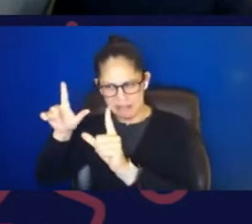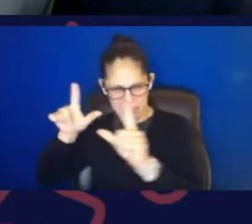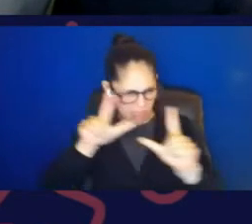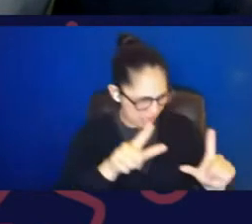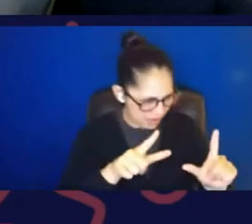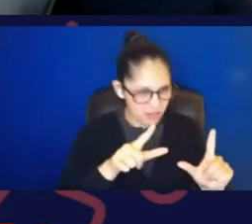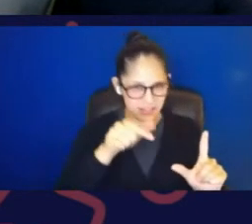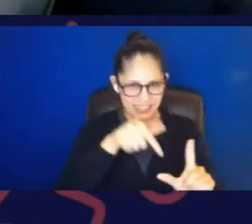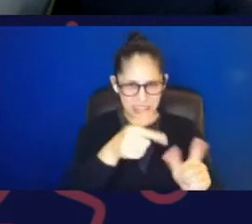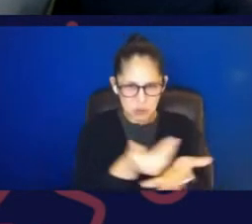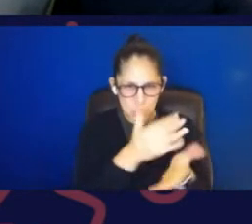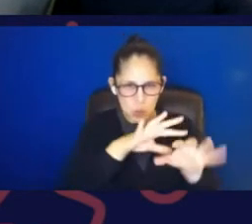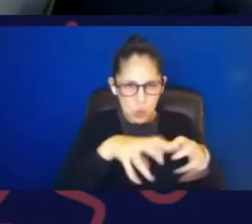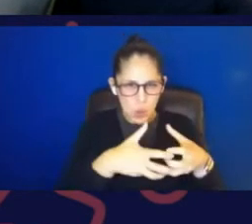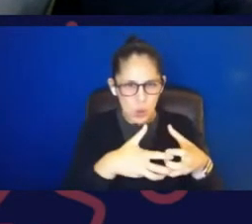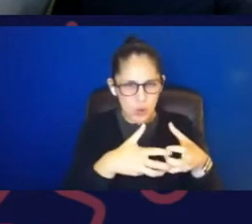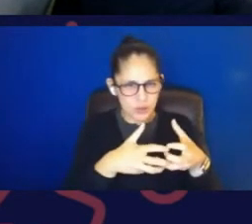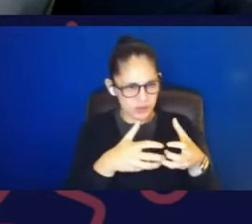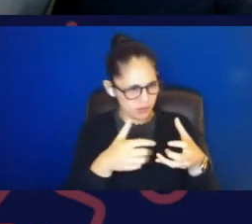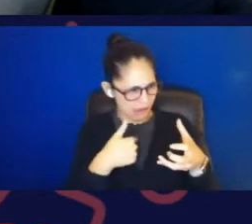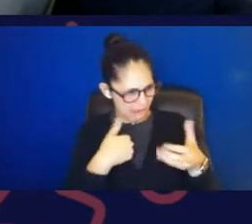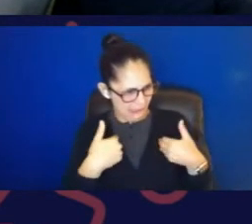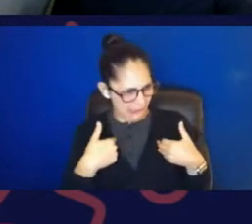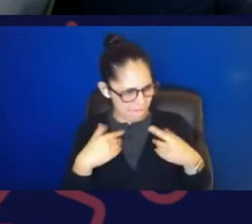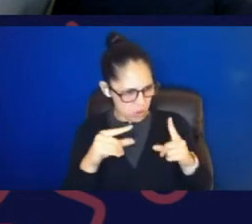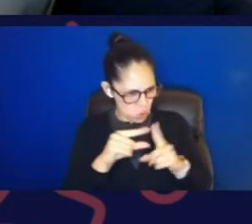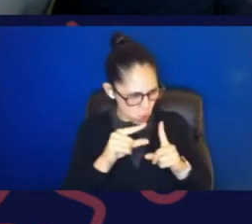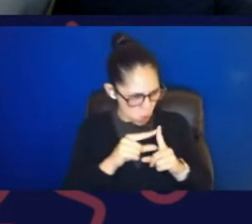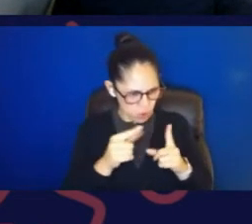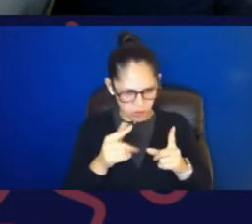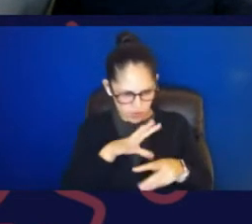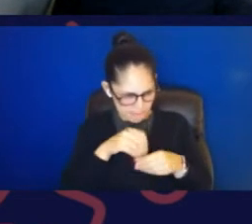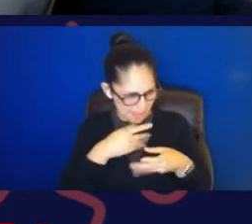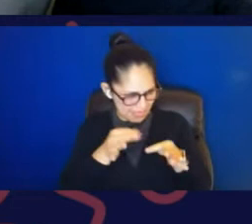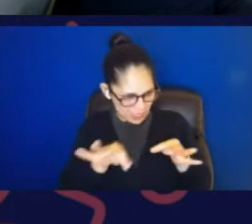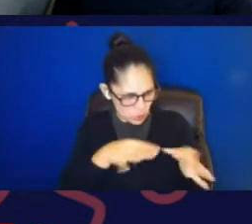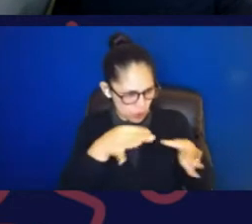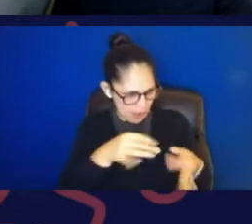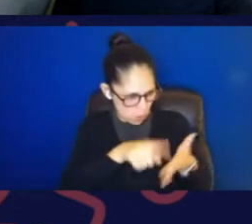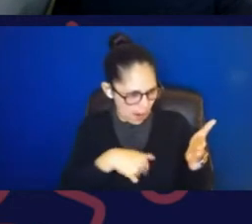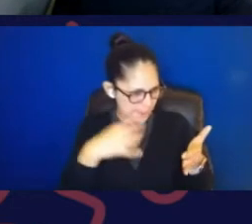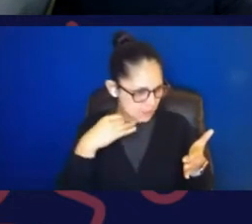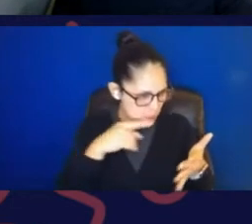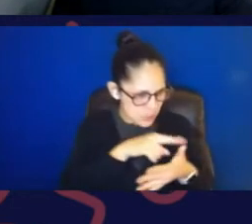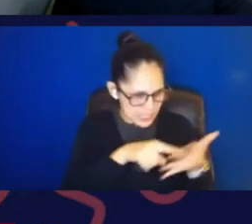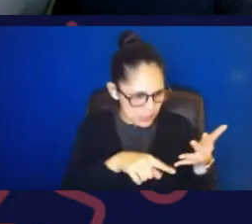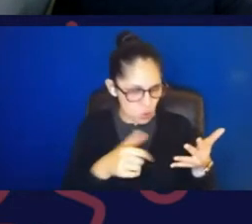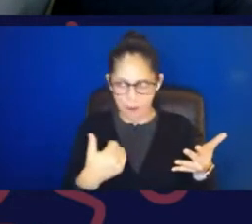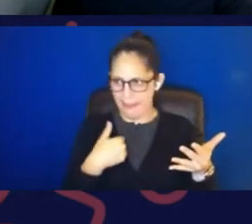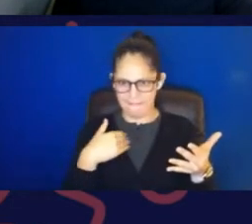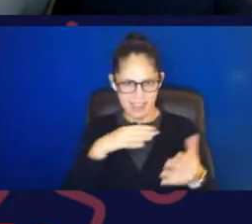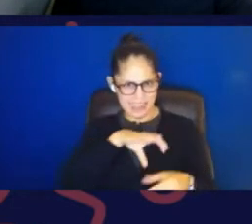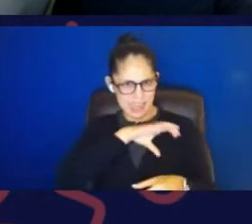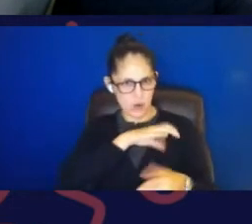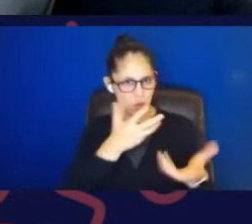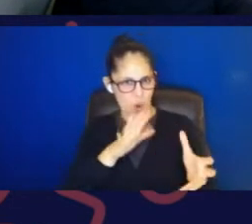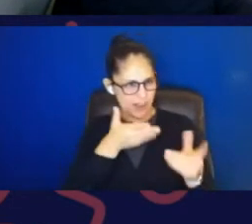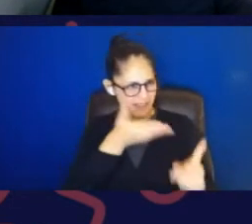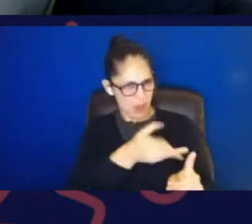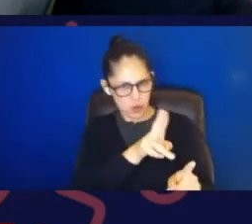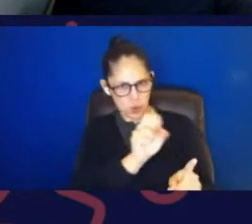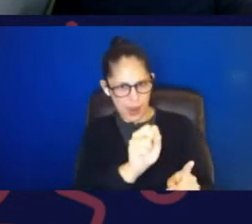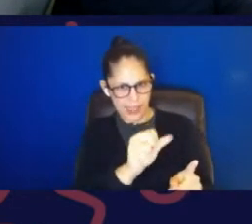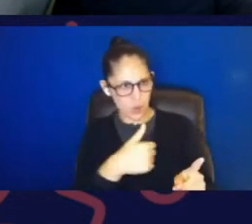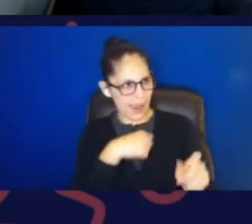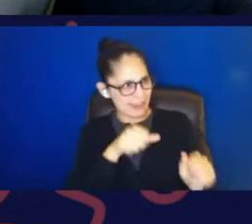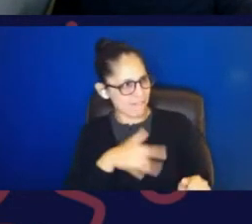we have the character that we grew up with that can just like, you know, explain things? No, we don't. And